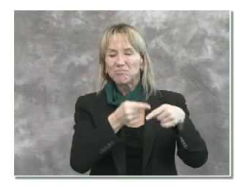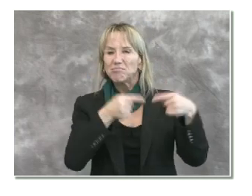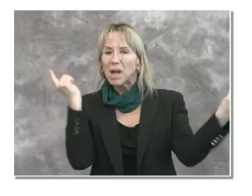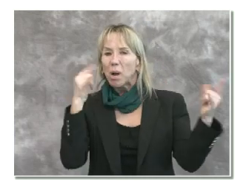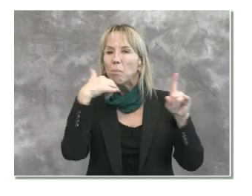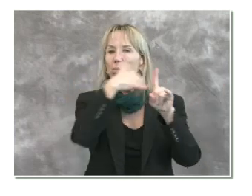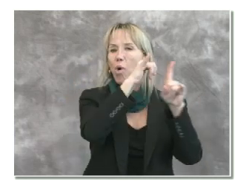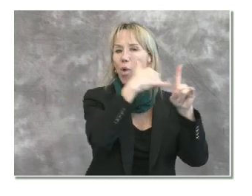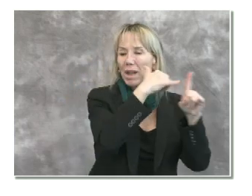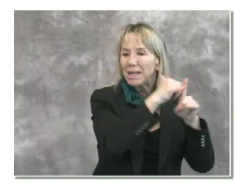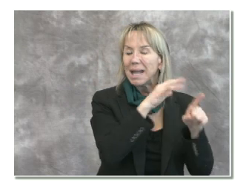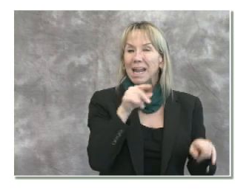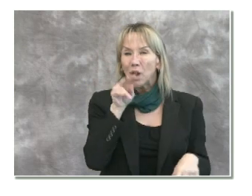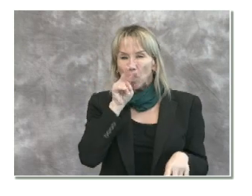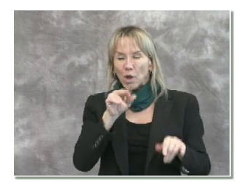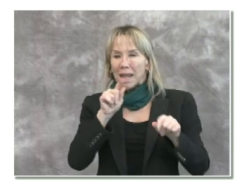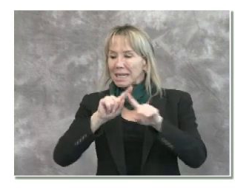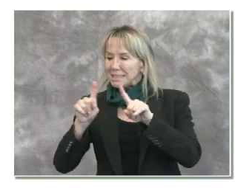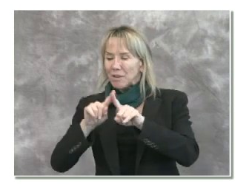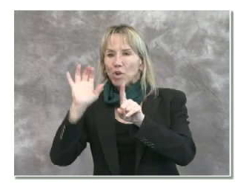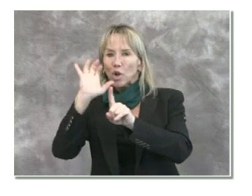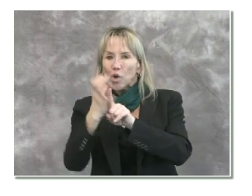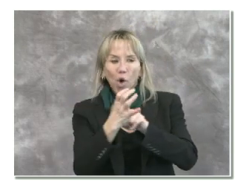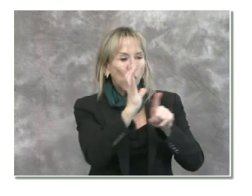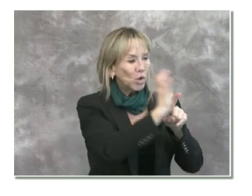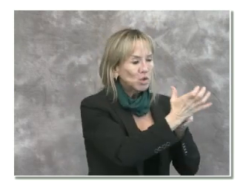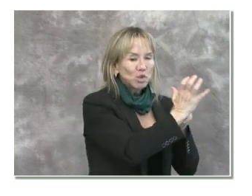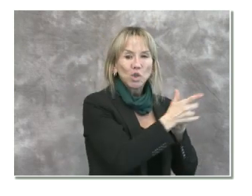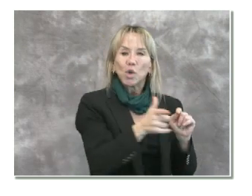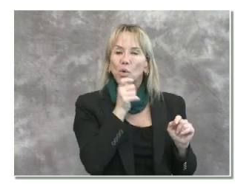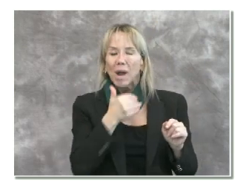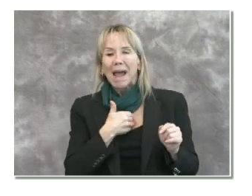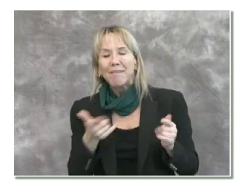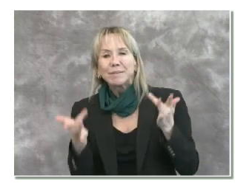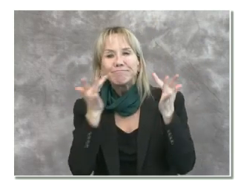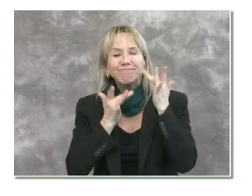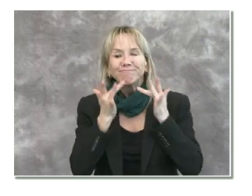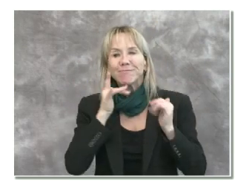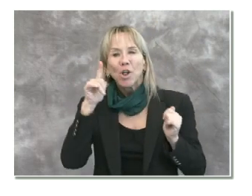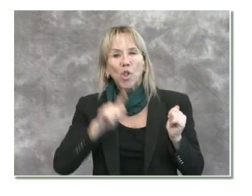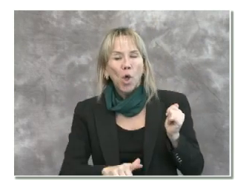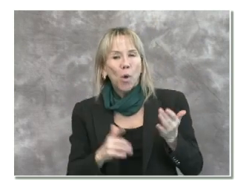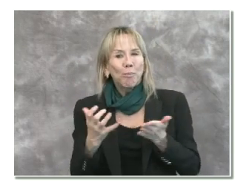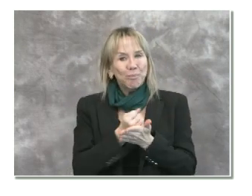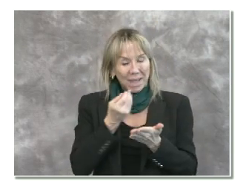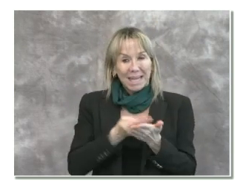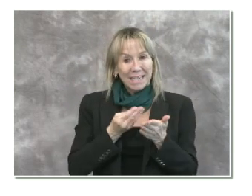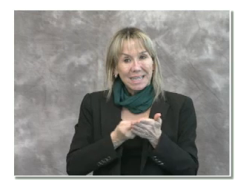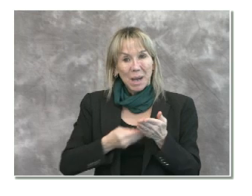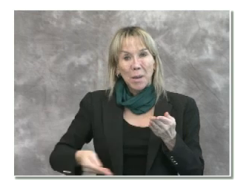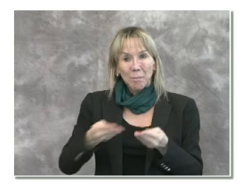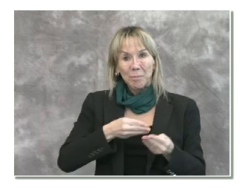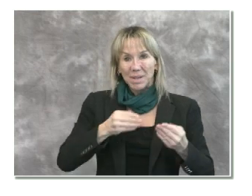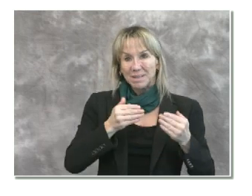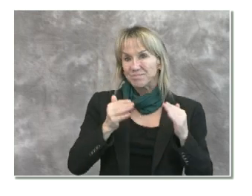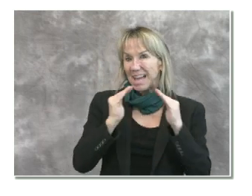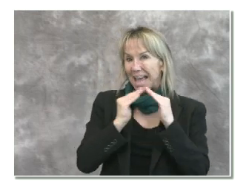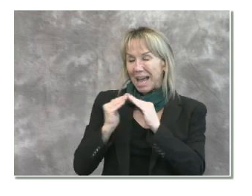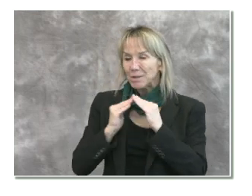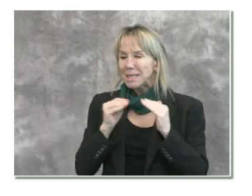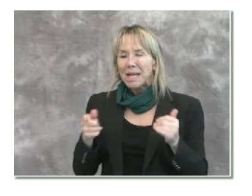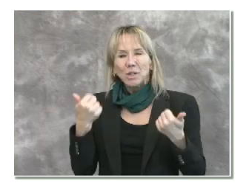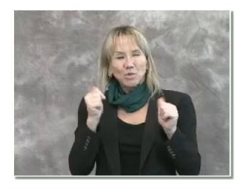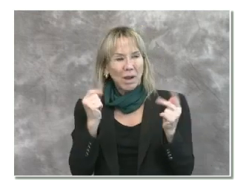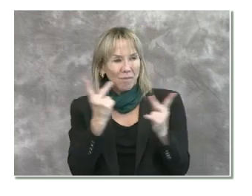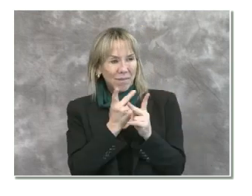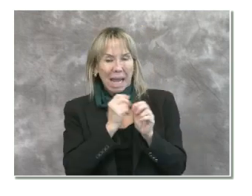at the cultural components of families living in low-income housing to understand ways in which the school can better connect